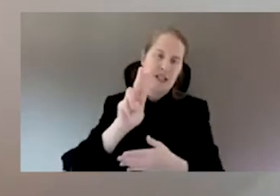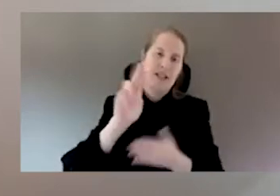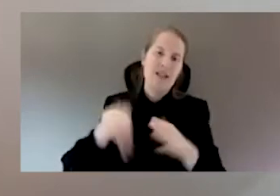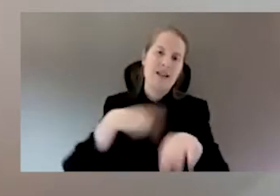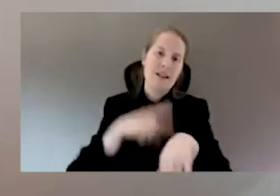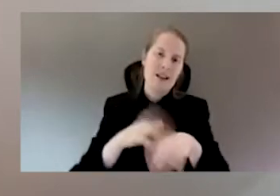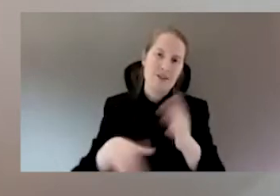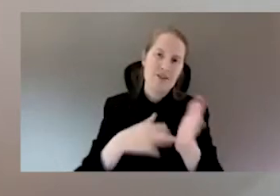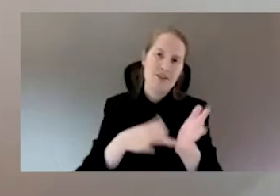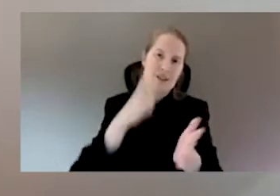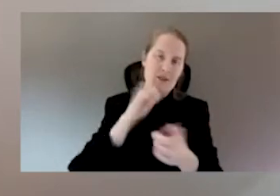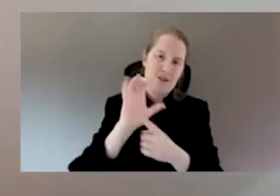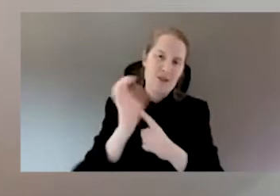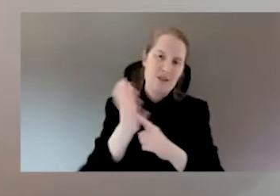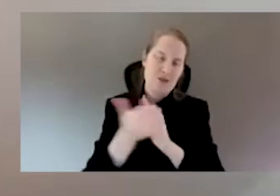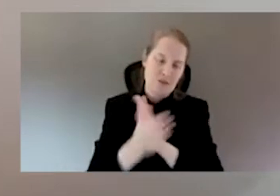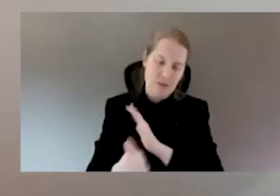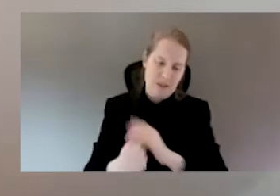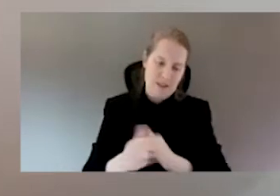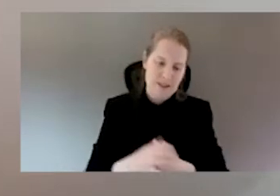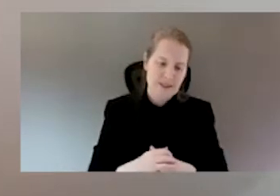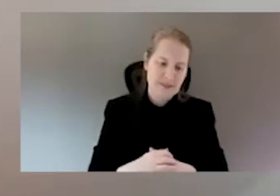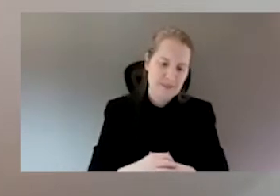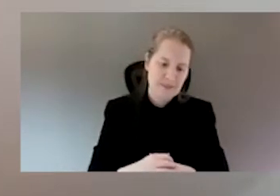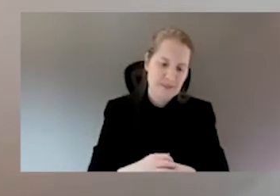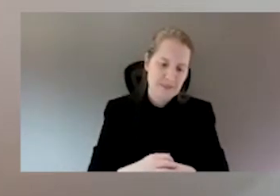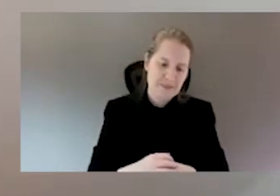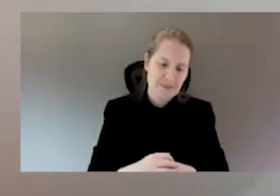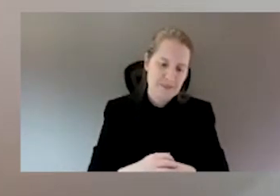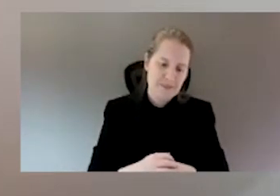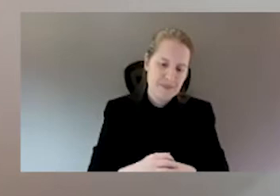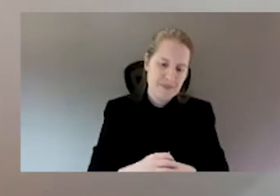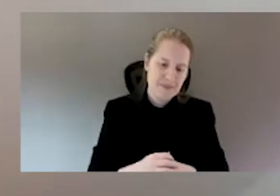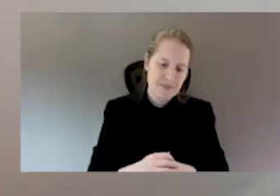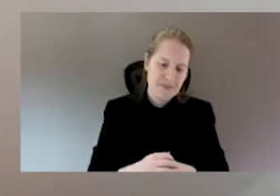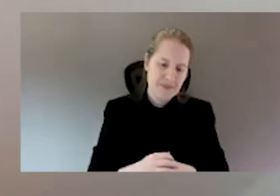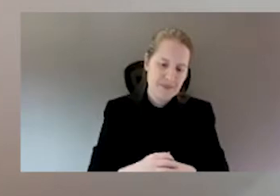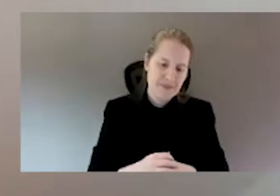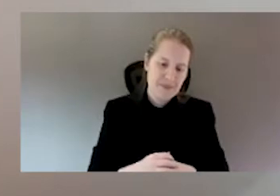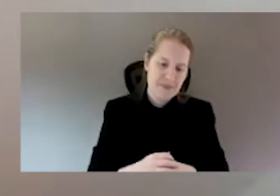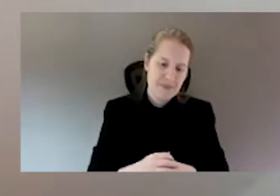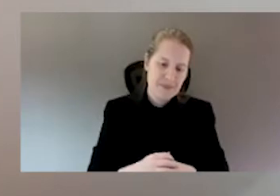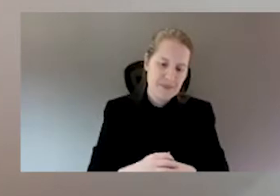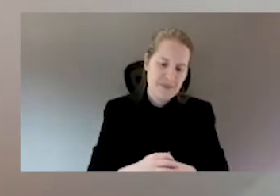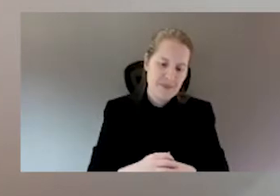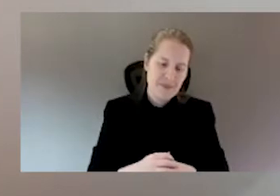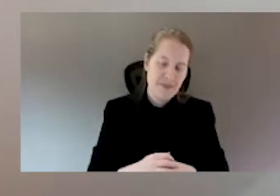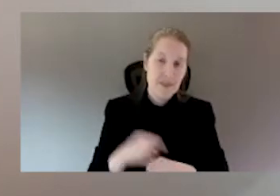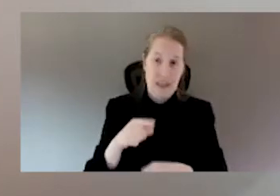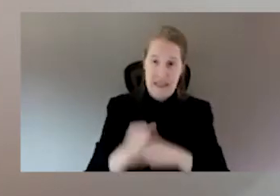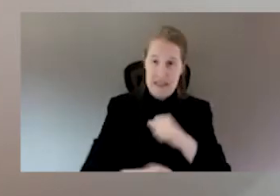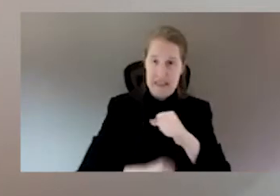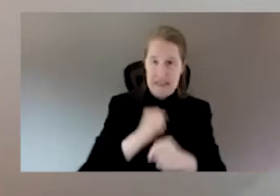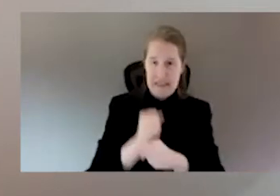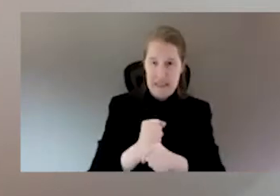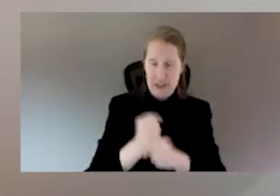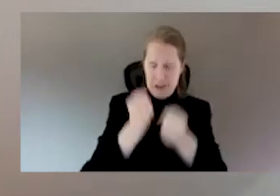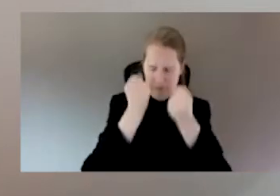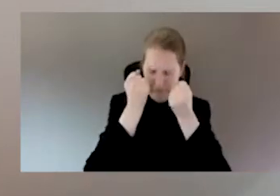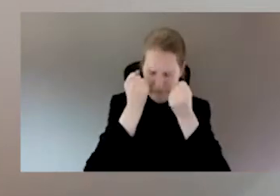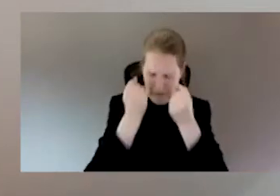Cultural Competence. To say this year has brought many, many challenges in our respective